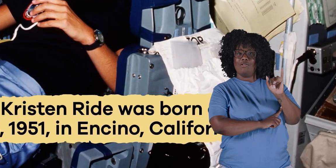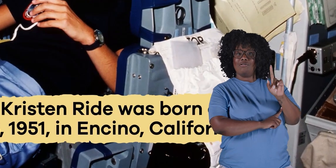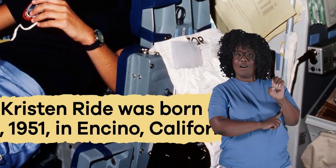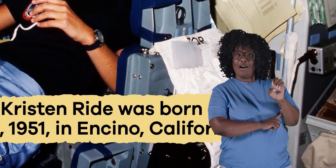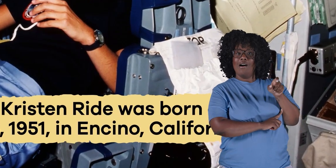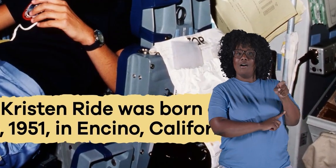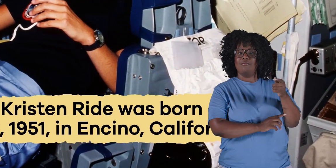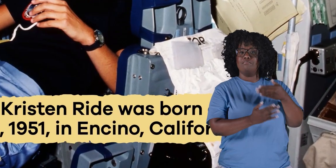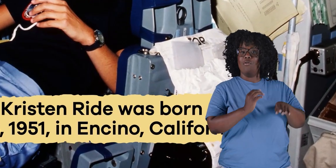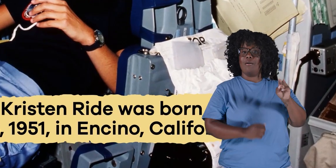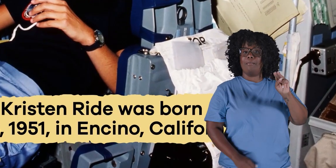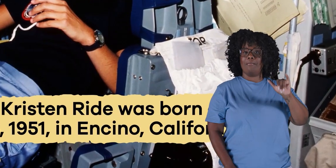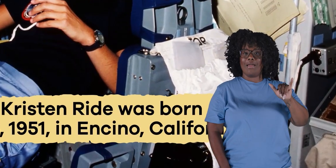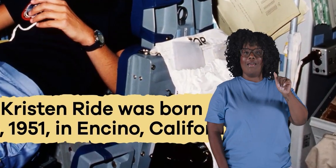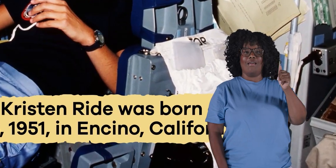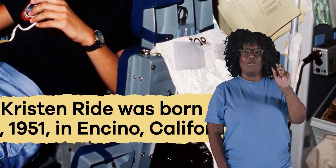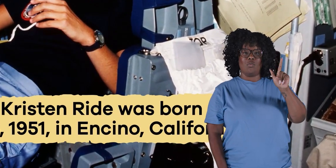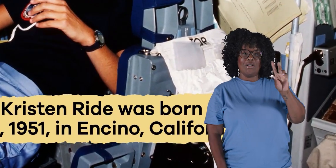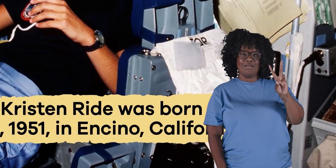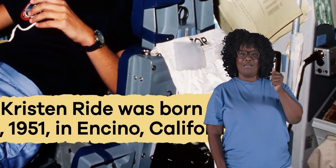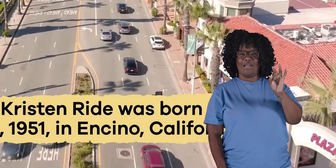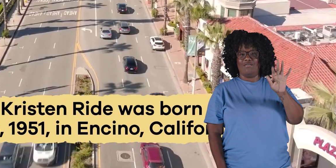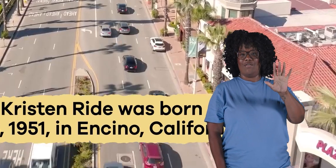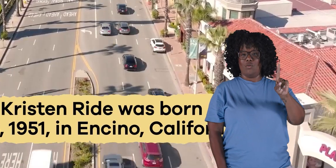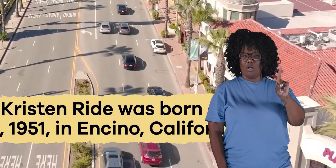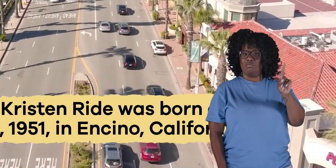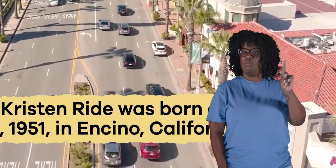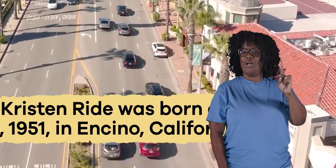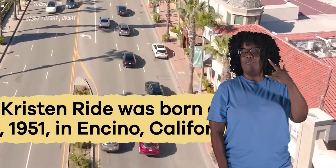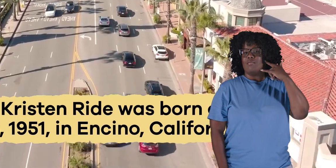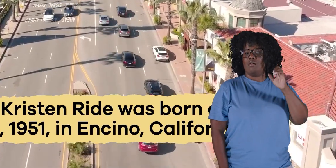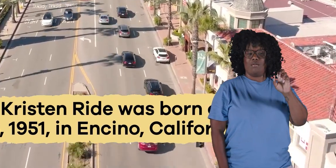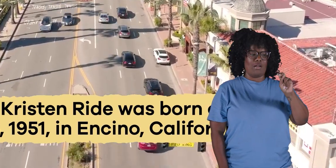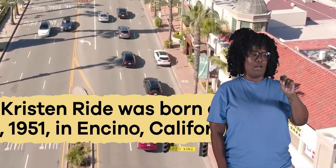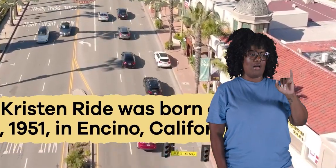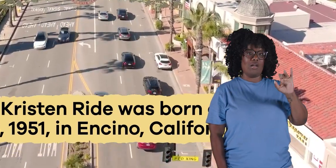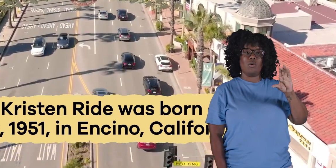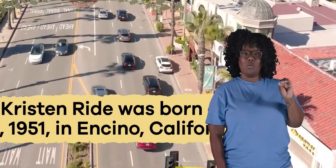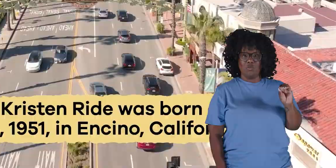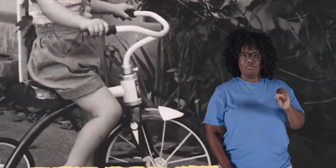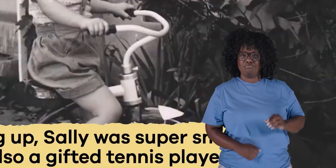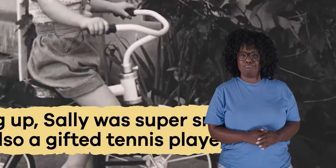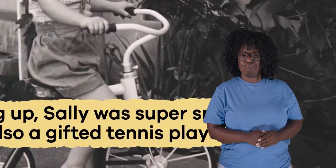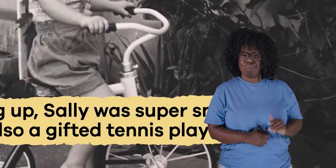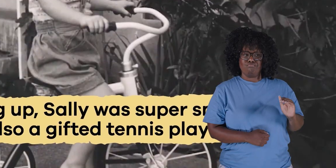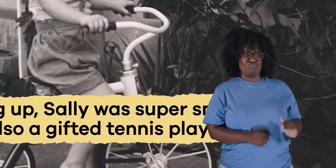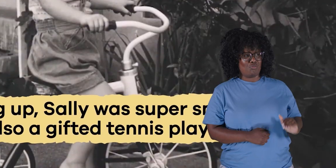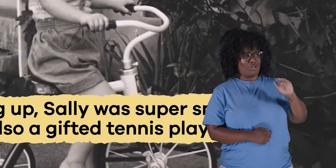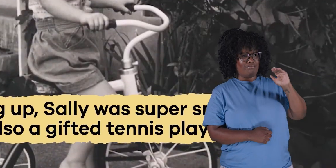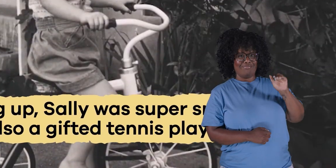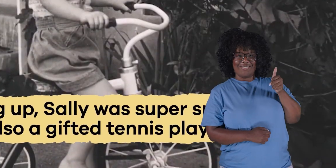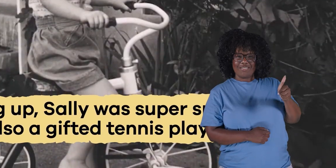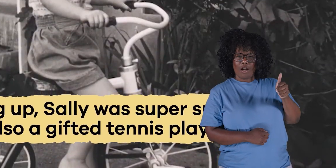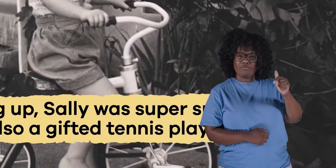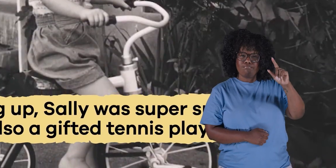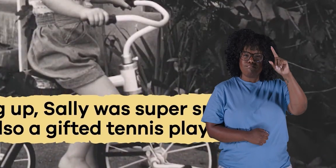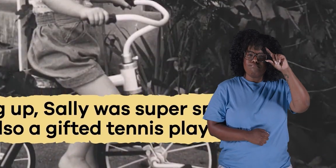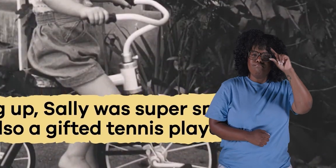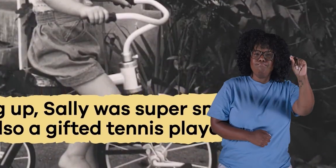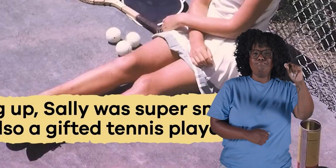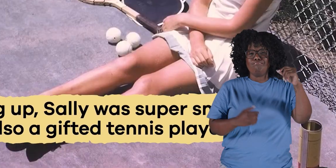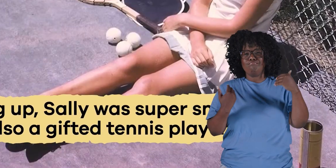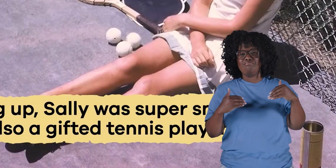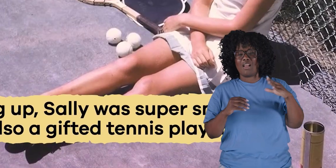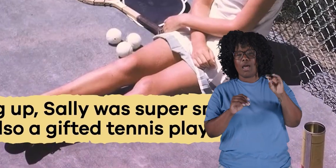born on May 26, 1951, in Encino, California. Growing up, Sally was super